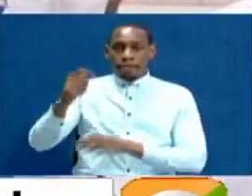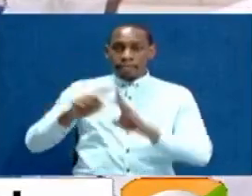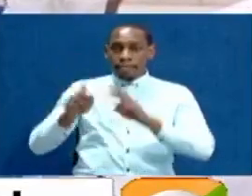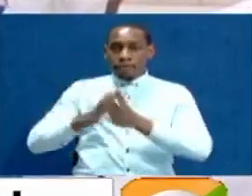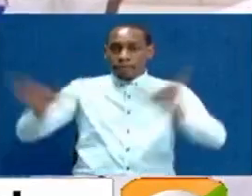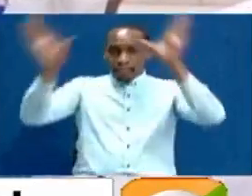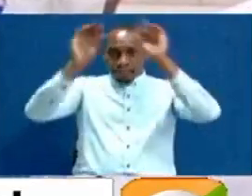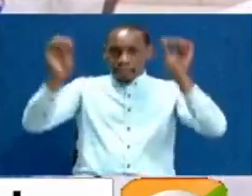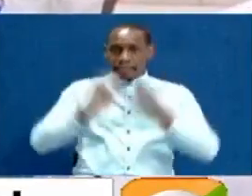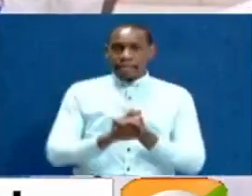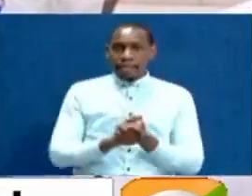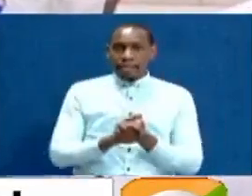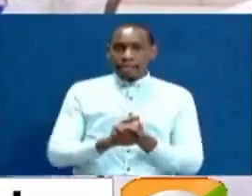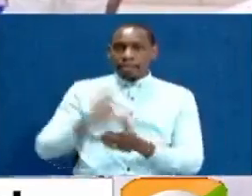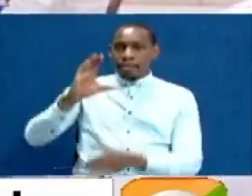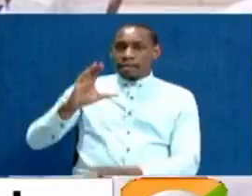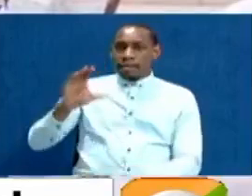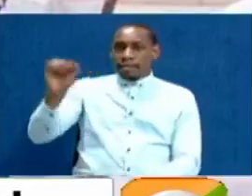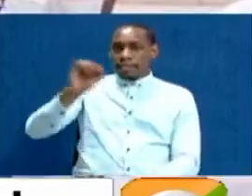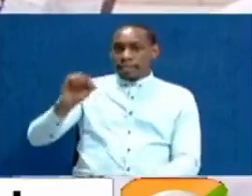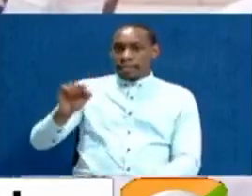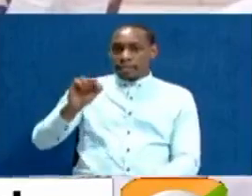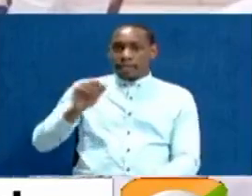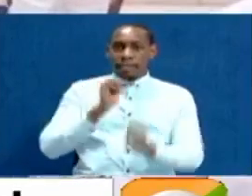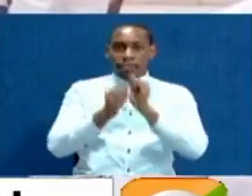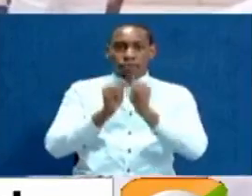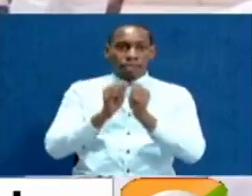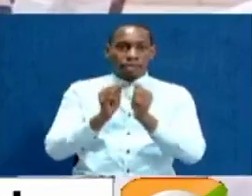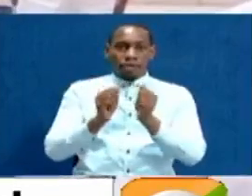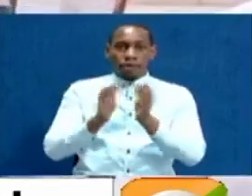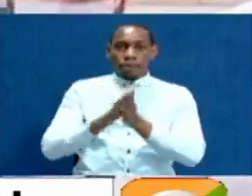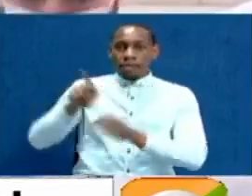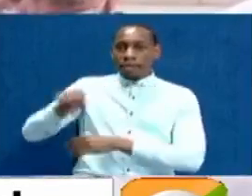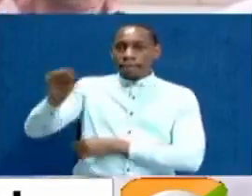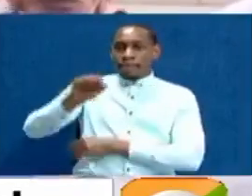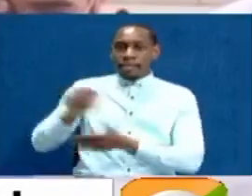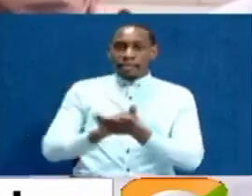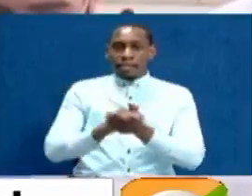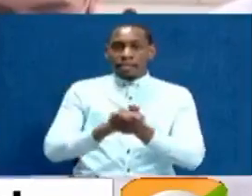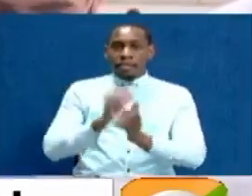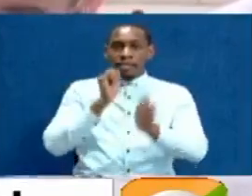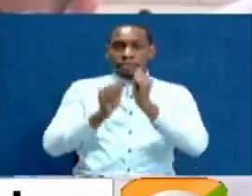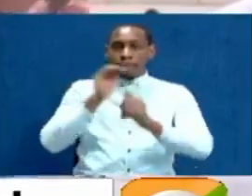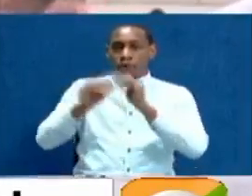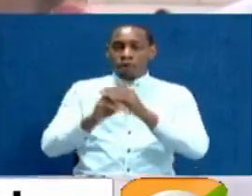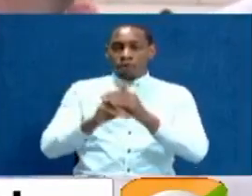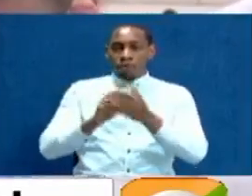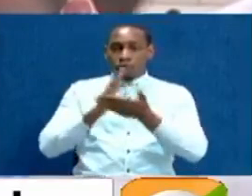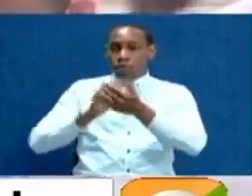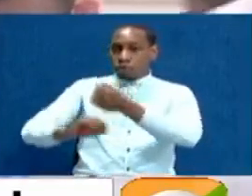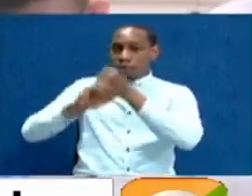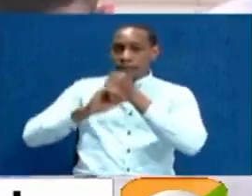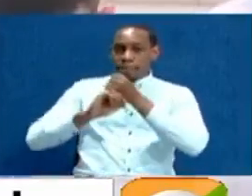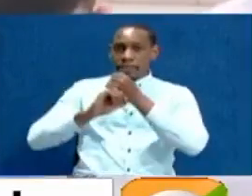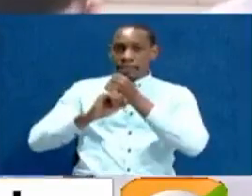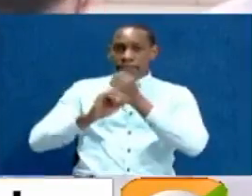state, our cabinet secretary for sports, and the principal secretary for sports, they've all been very supportive towards